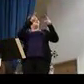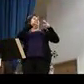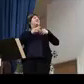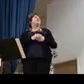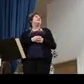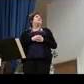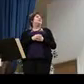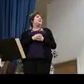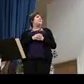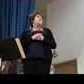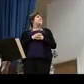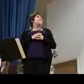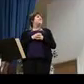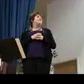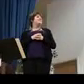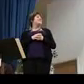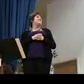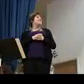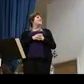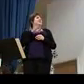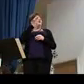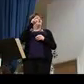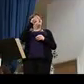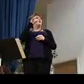Christy Nebo, Associate of